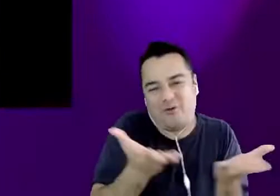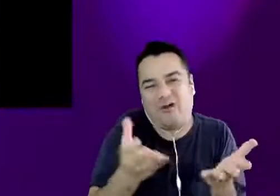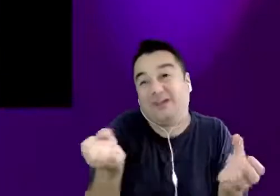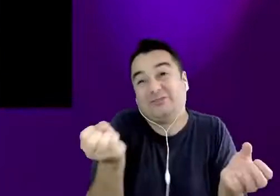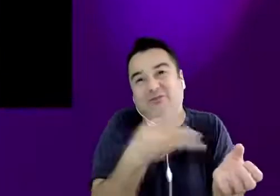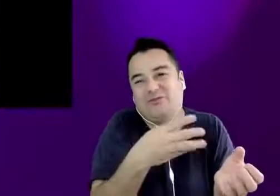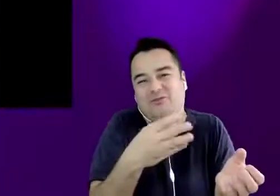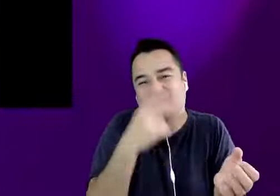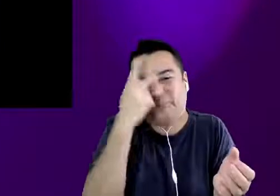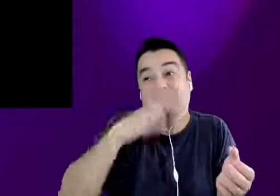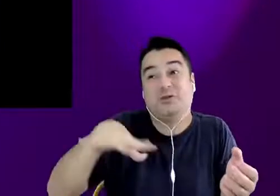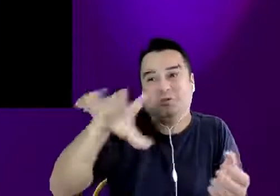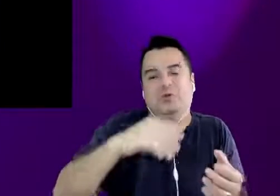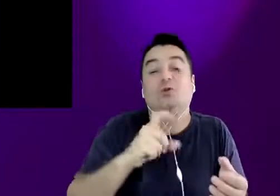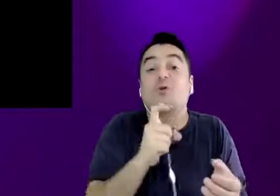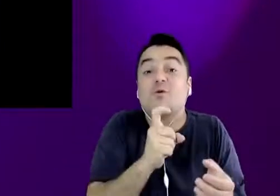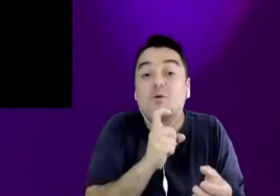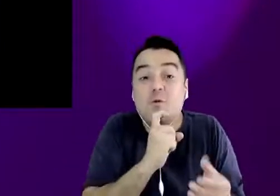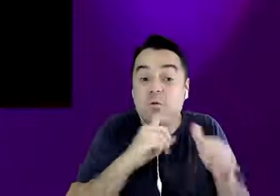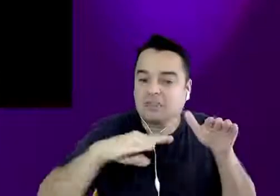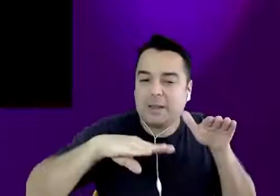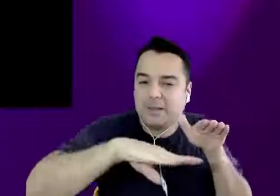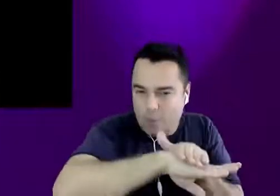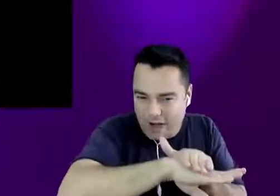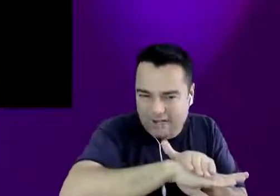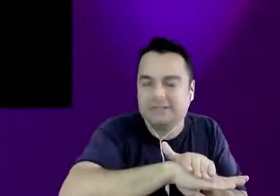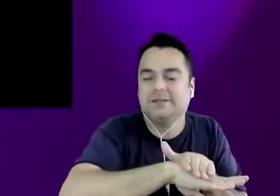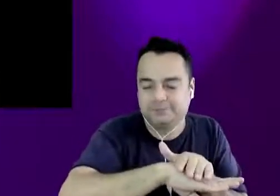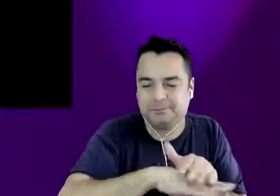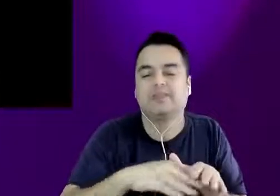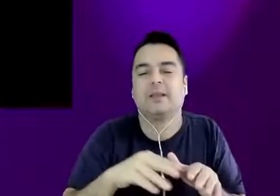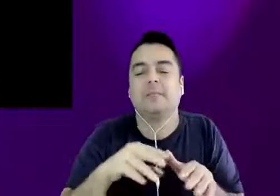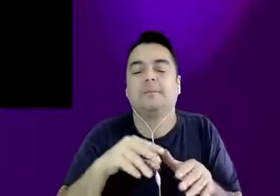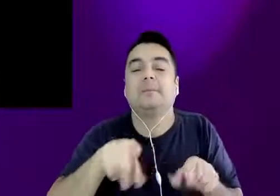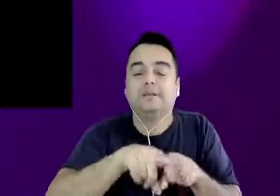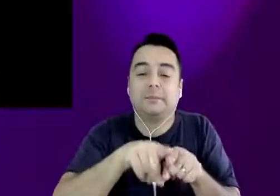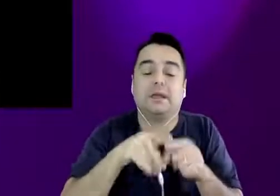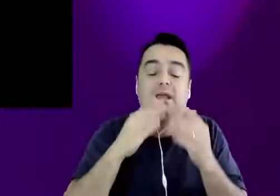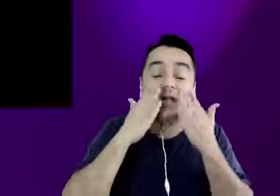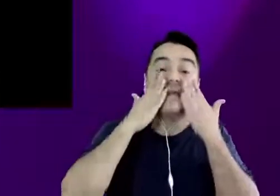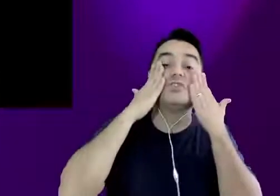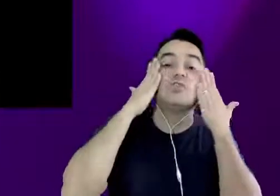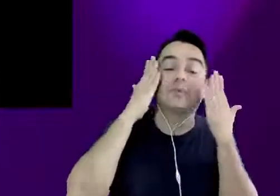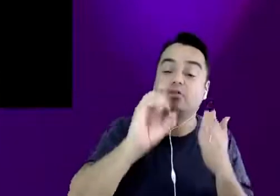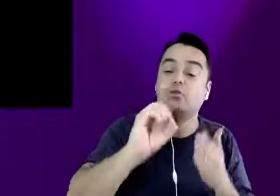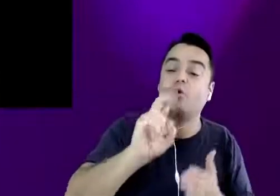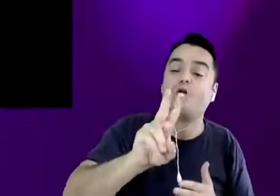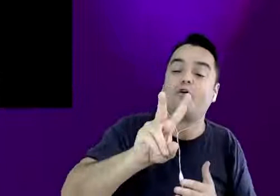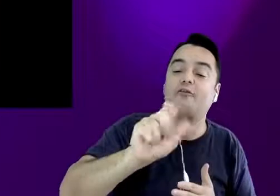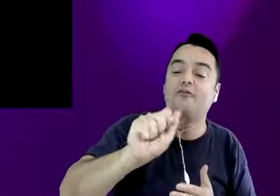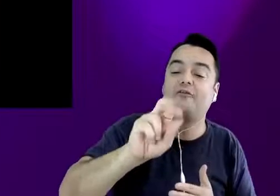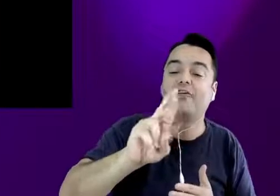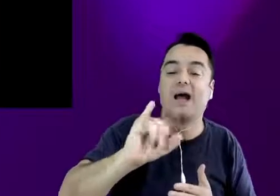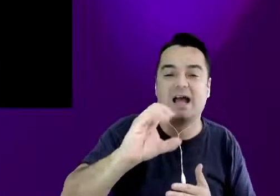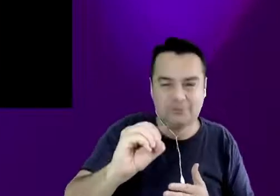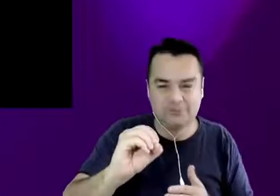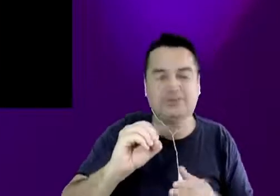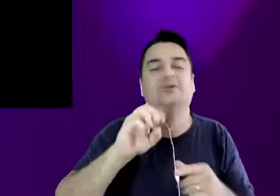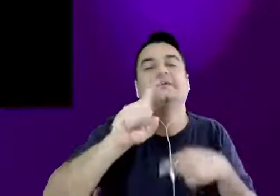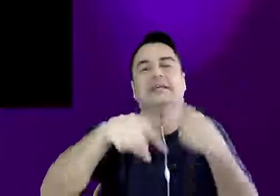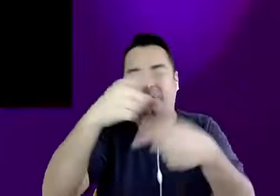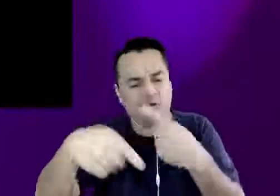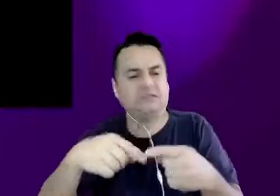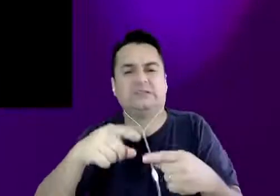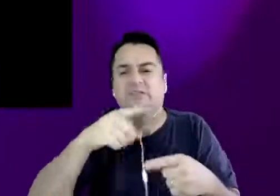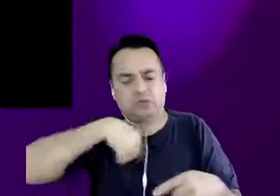a futuristic opportunity. And let's get prepared to get familiar with the geroscience, the art of slow and healthy